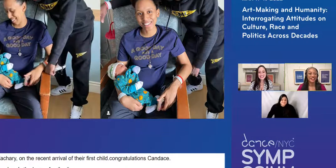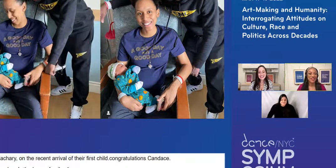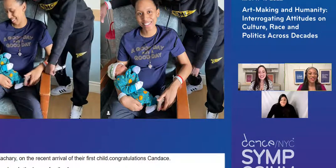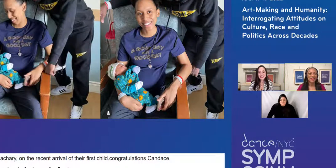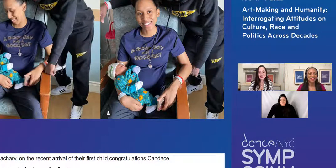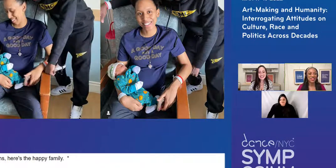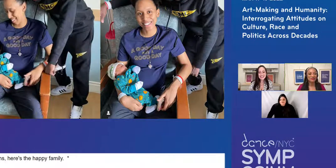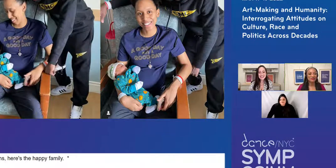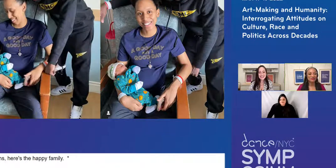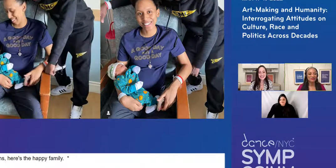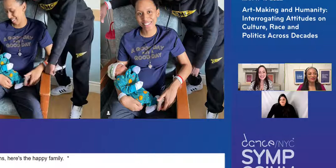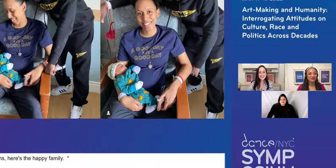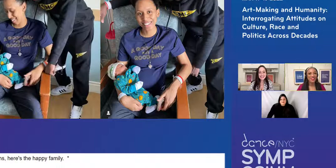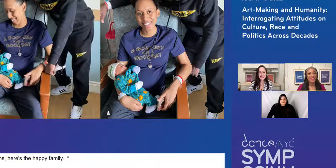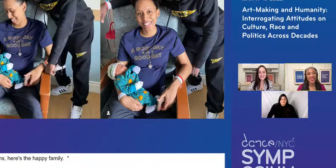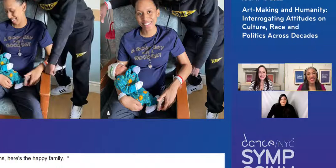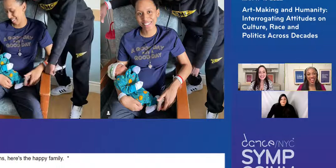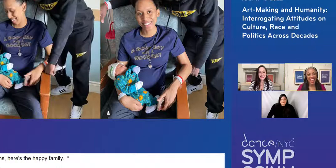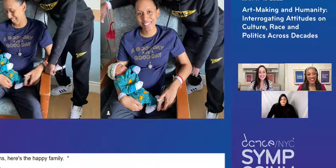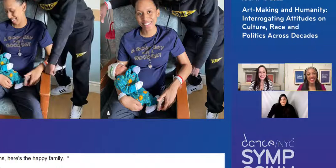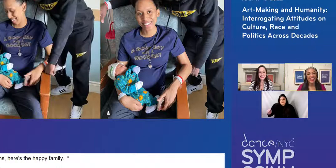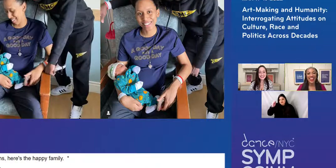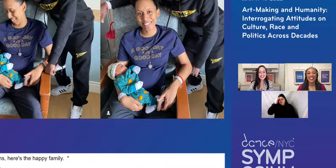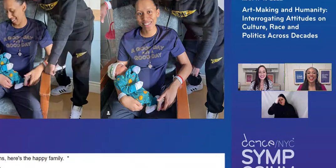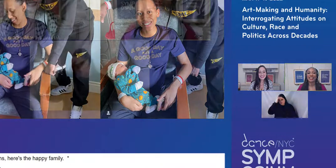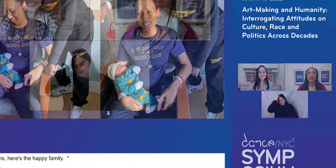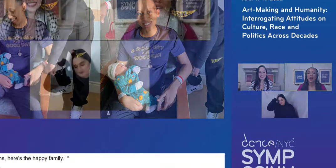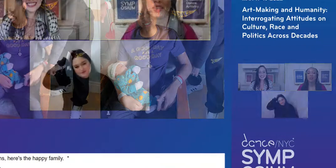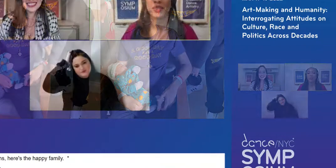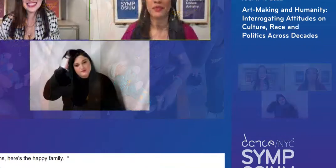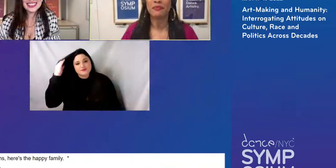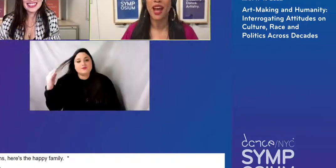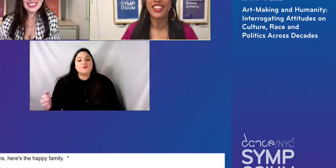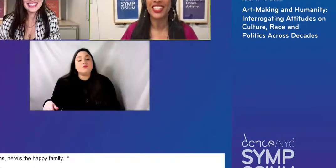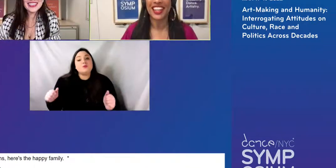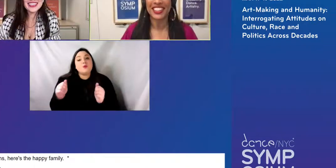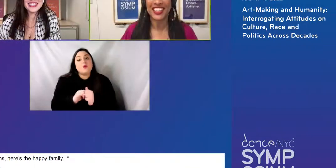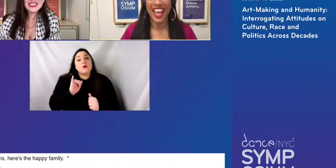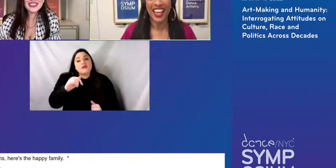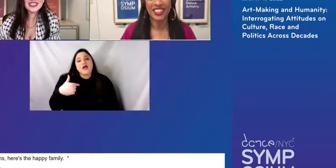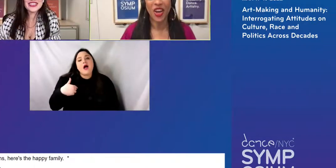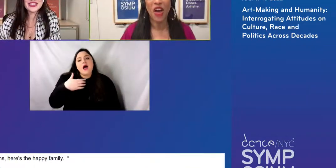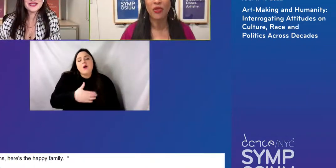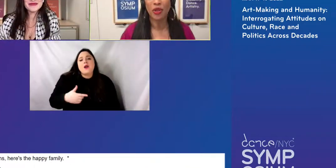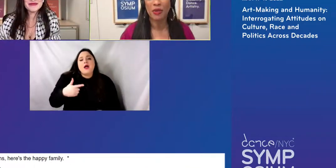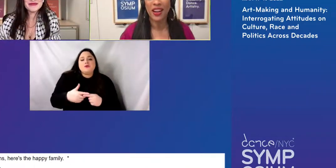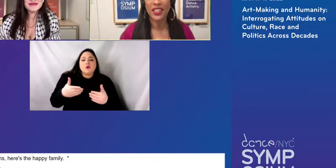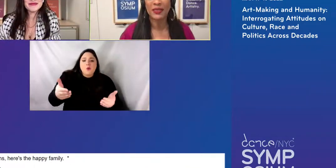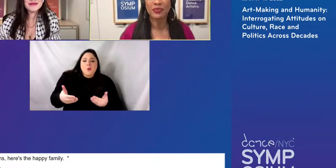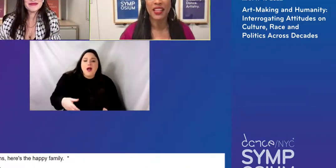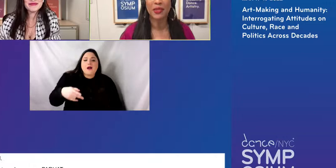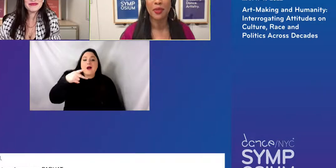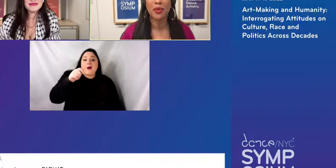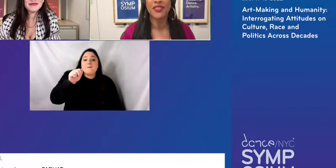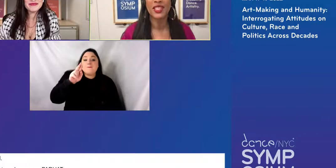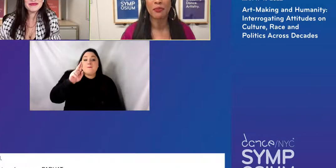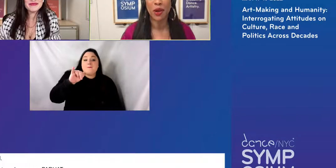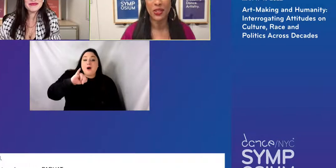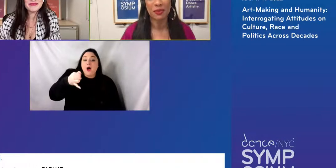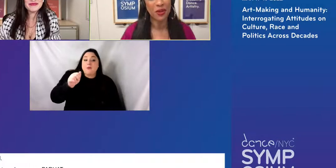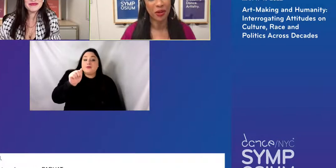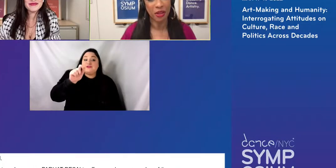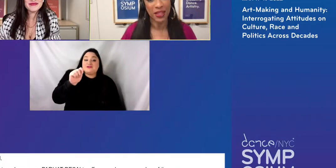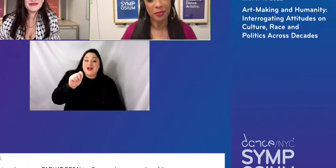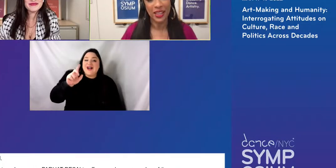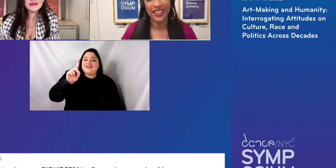Oh, beautiful. With that, I'd like to welcome Parijat Desai to offer remarks as a member of the